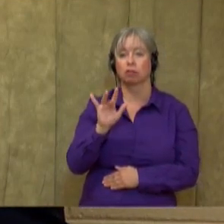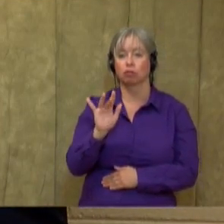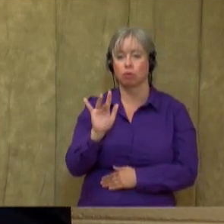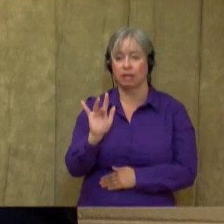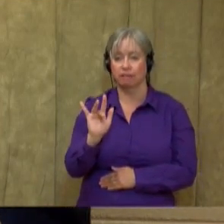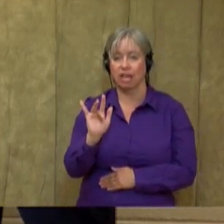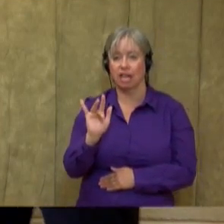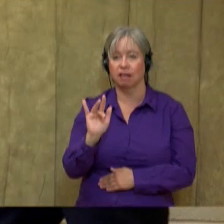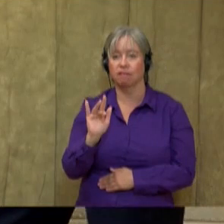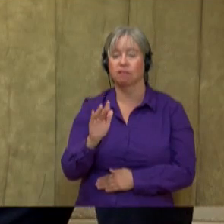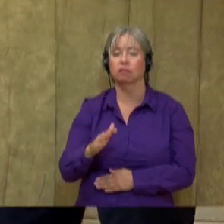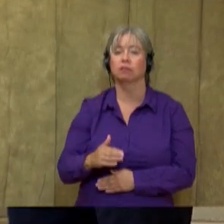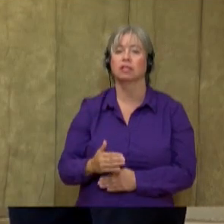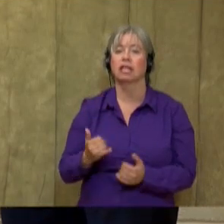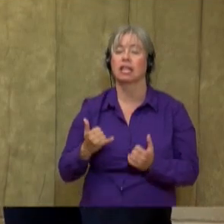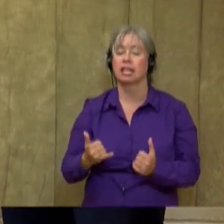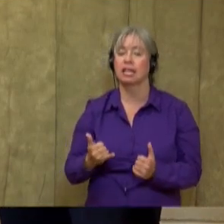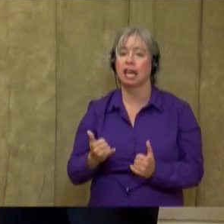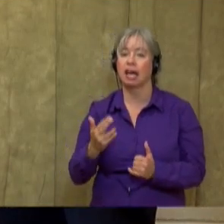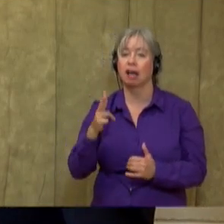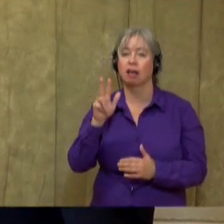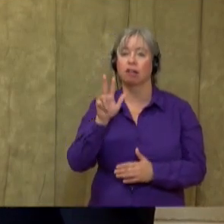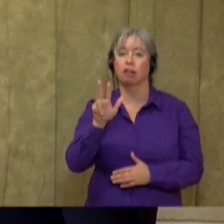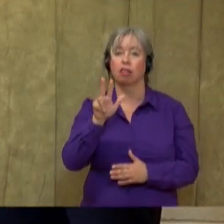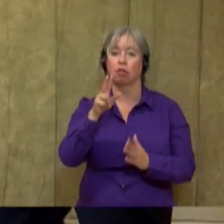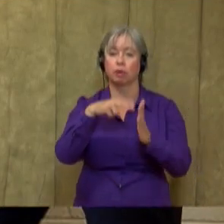the situation where I have 3 faces painted,